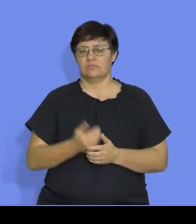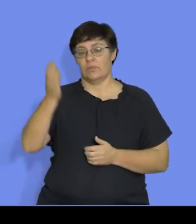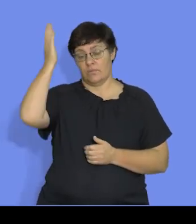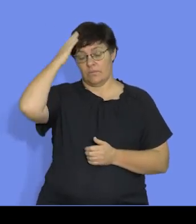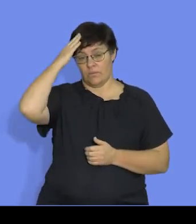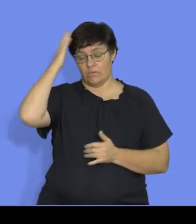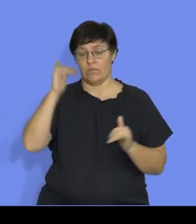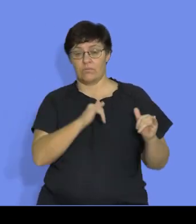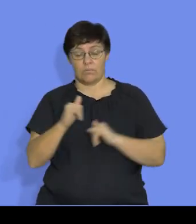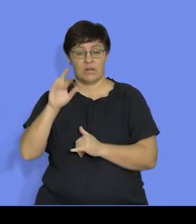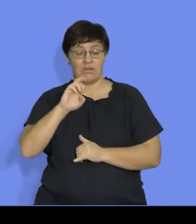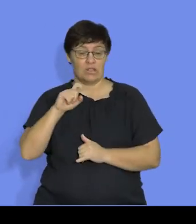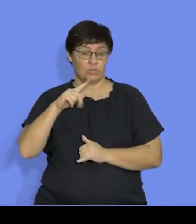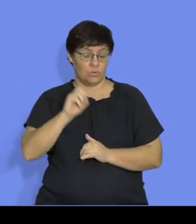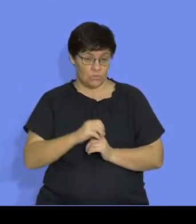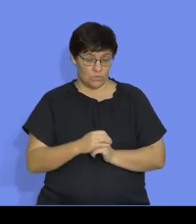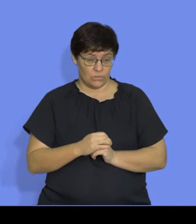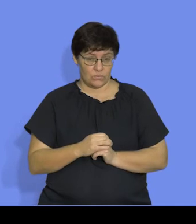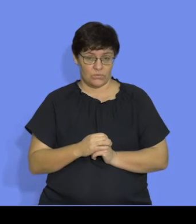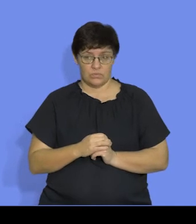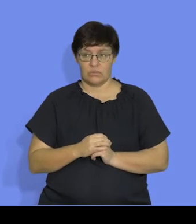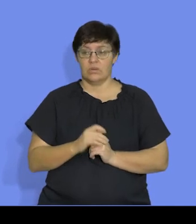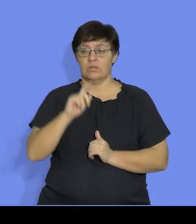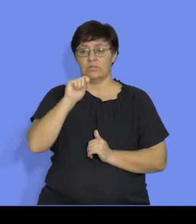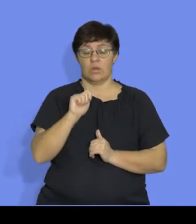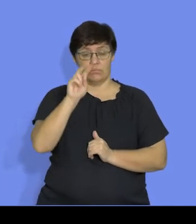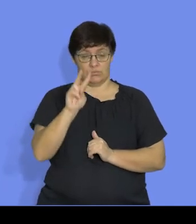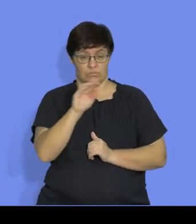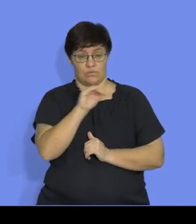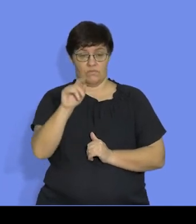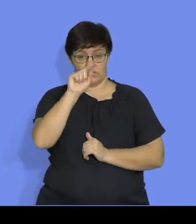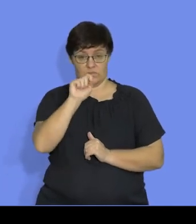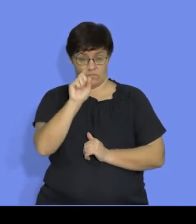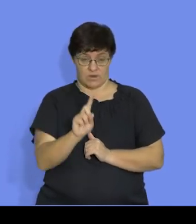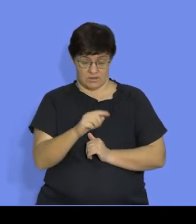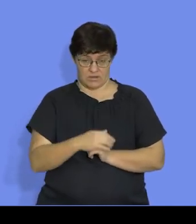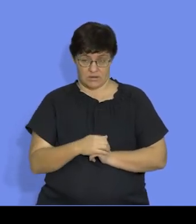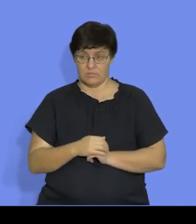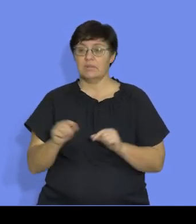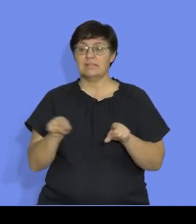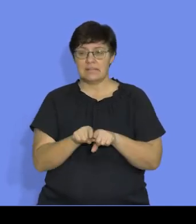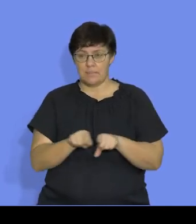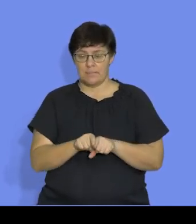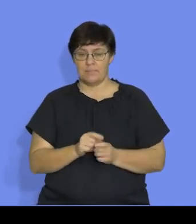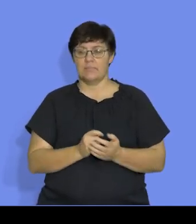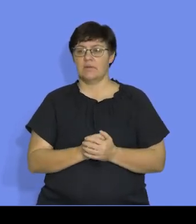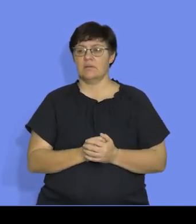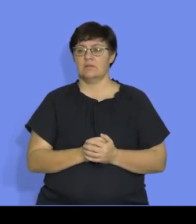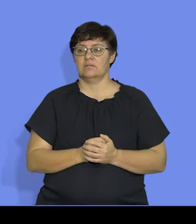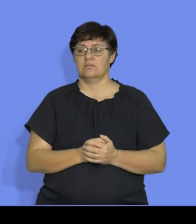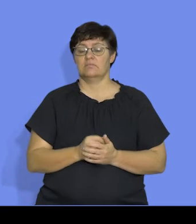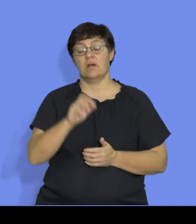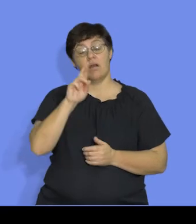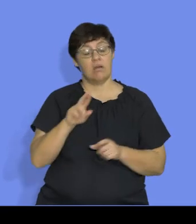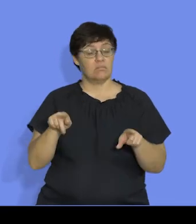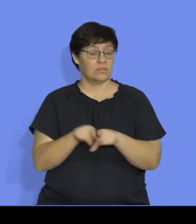common ratio is equal to term 2 over term 1, but I also know I can write the common ratio is